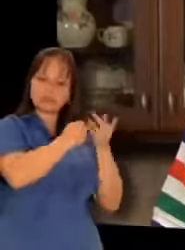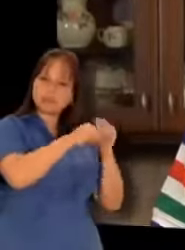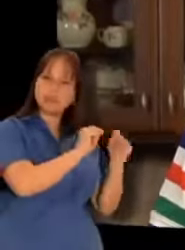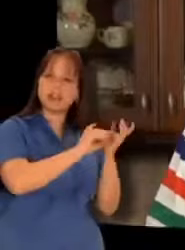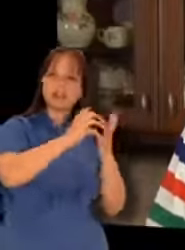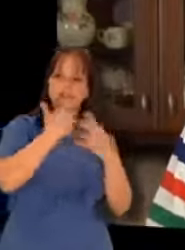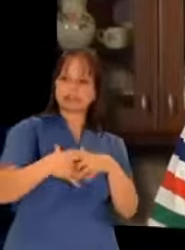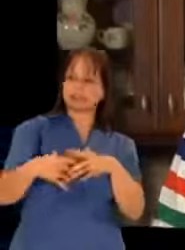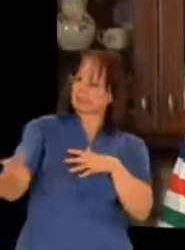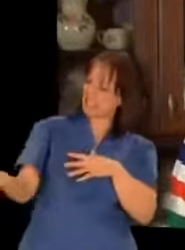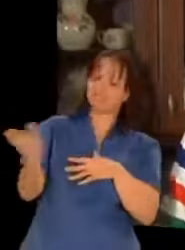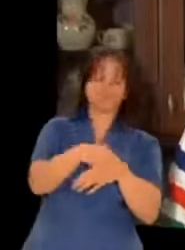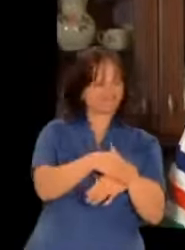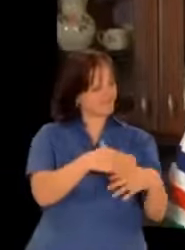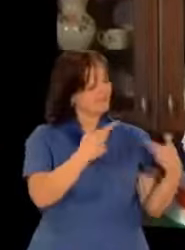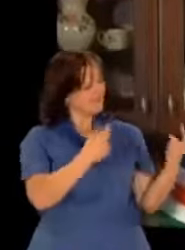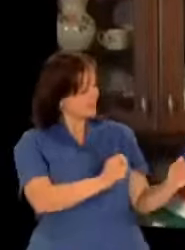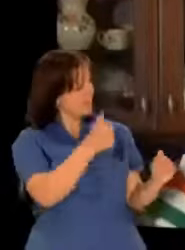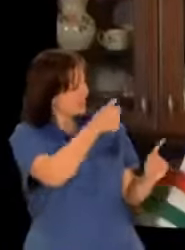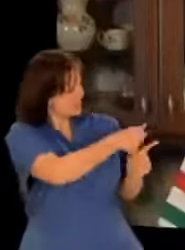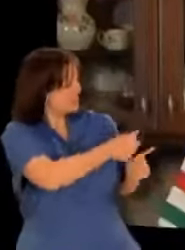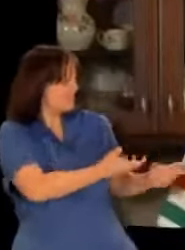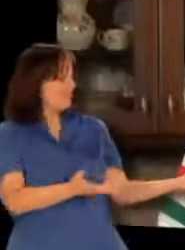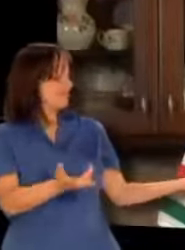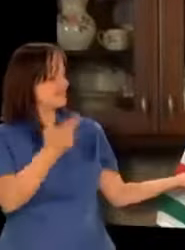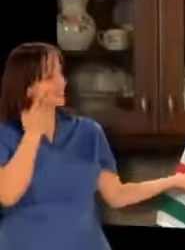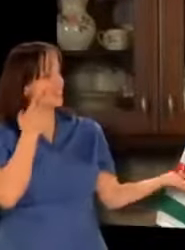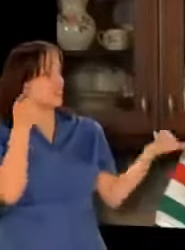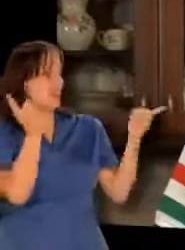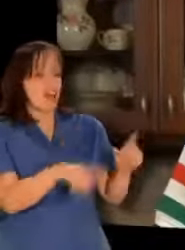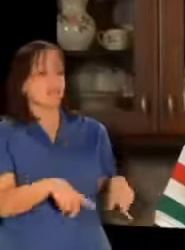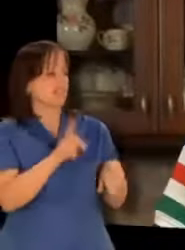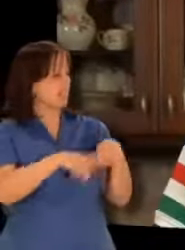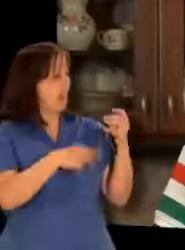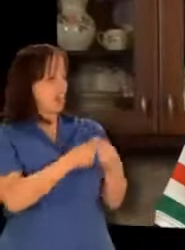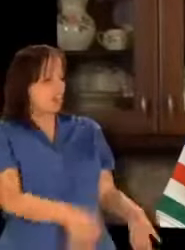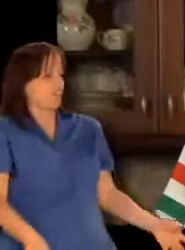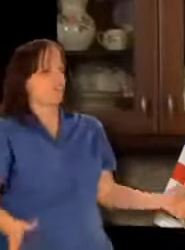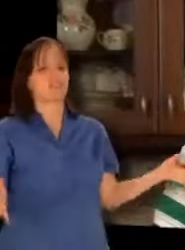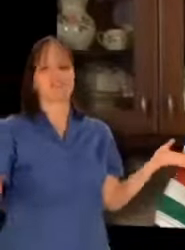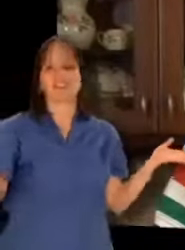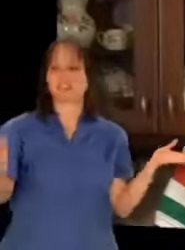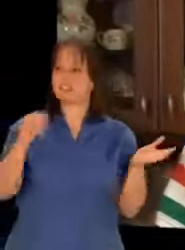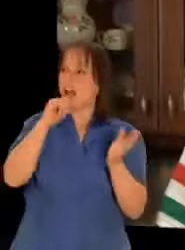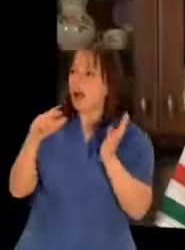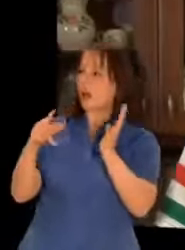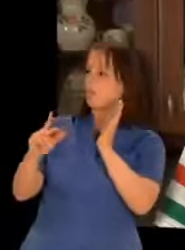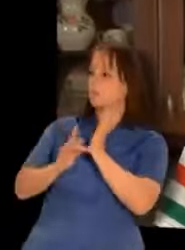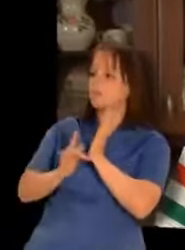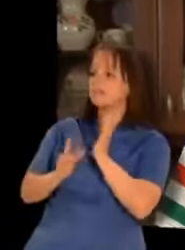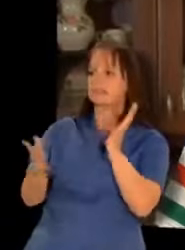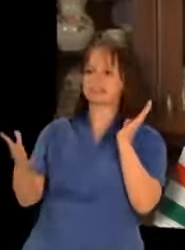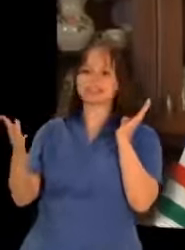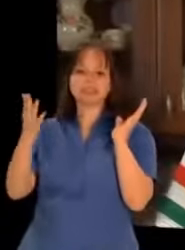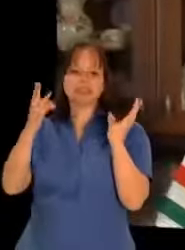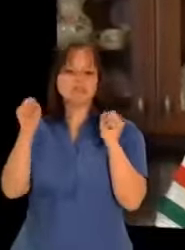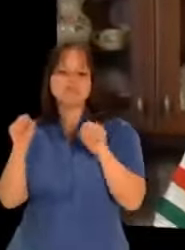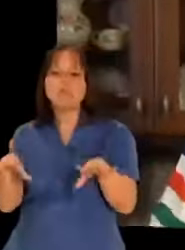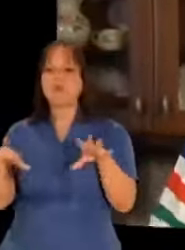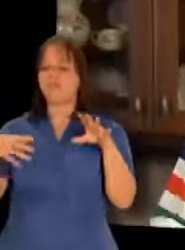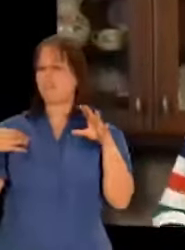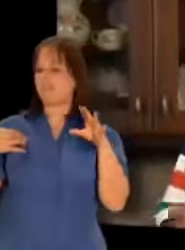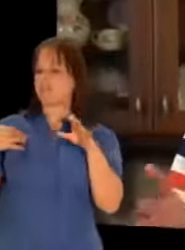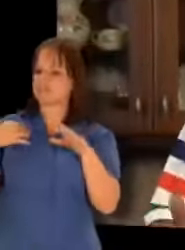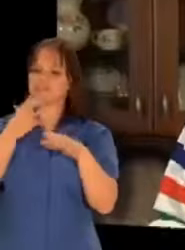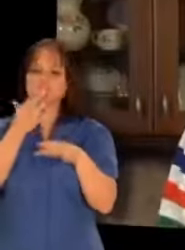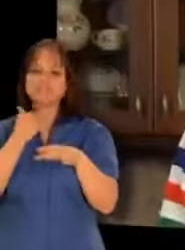and he said, just try the water, see for myself. What did I have to lose? It wasn't pills or potions or sugary drinks, it